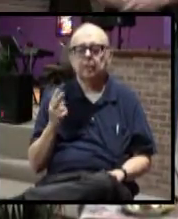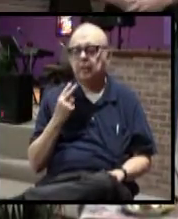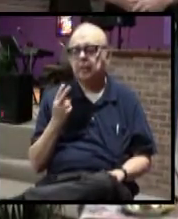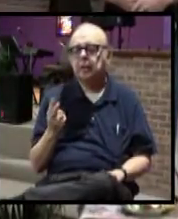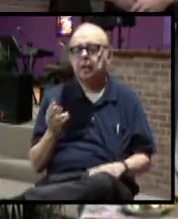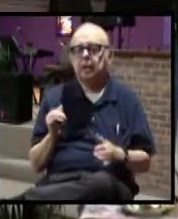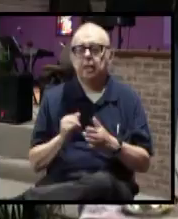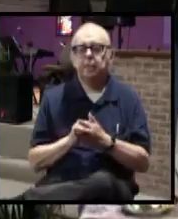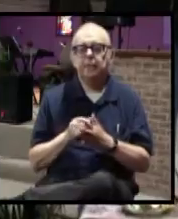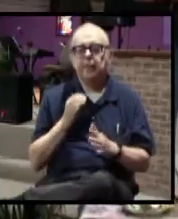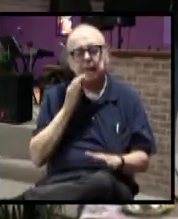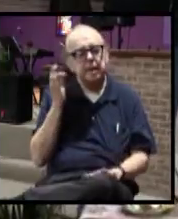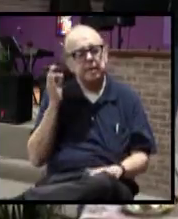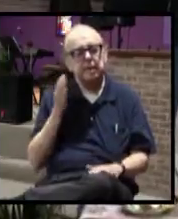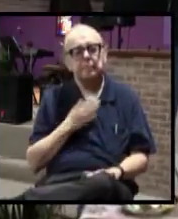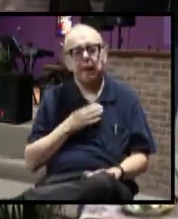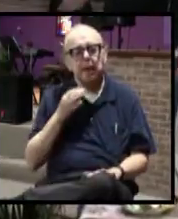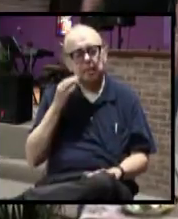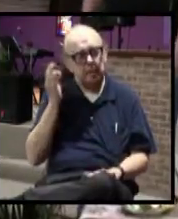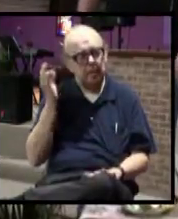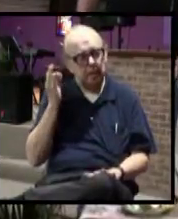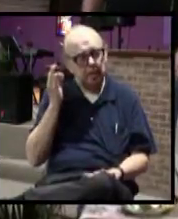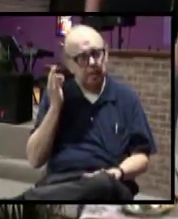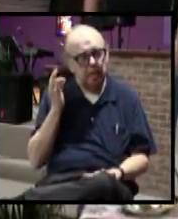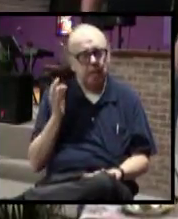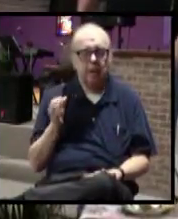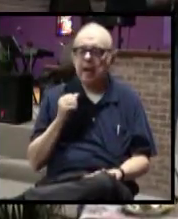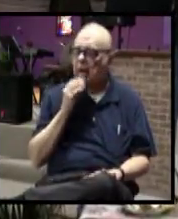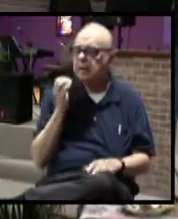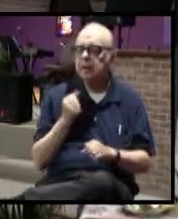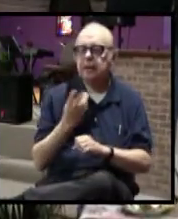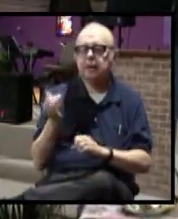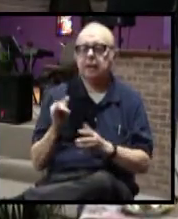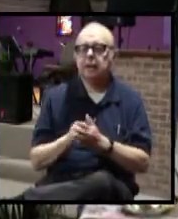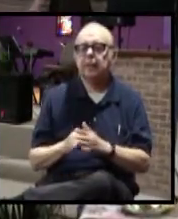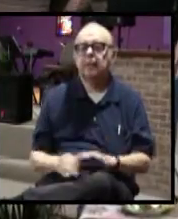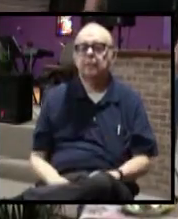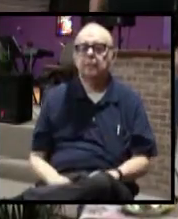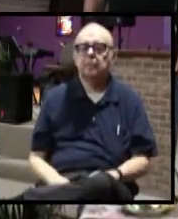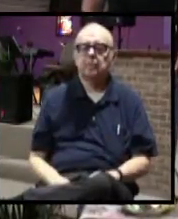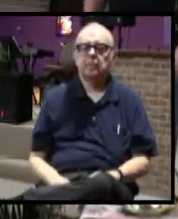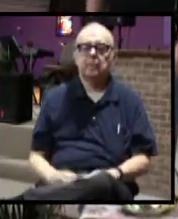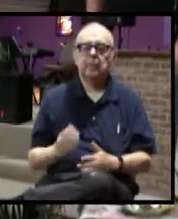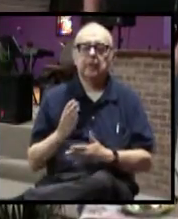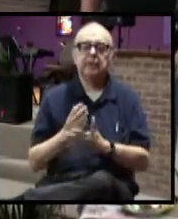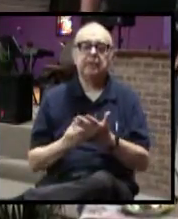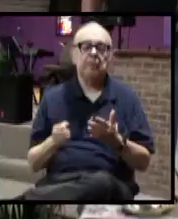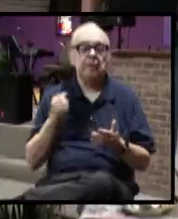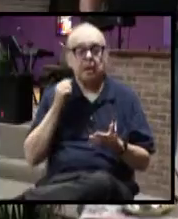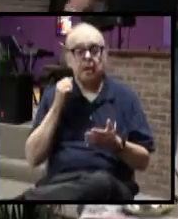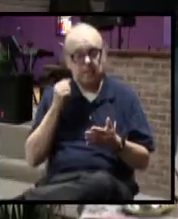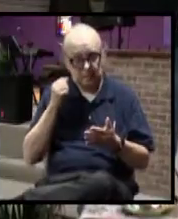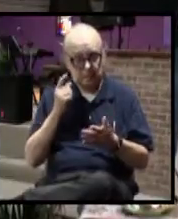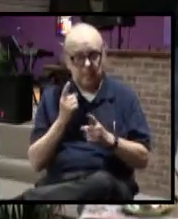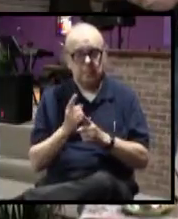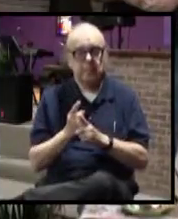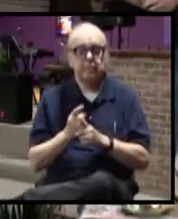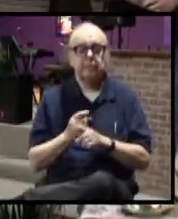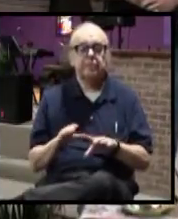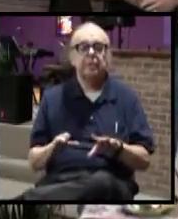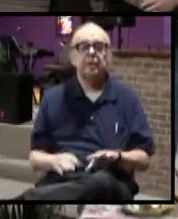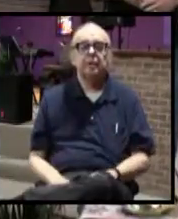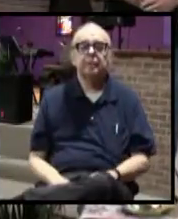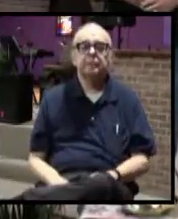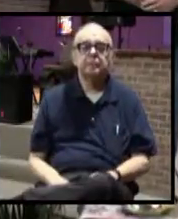if they were living, you would have seen the Indian in them. I didn't get any of that. But some of my brothers did.